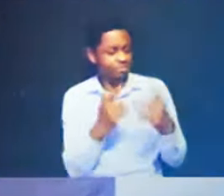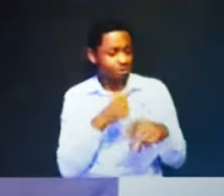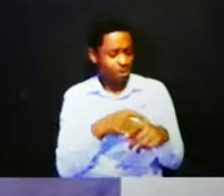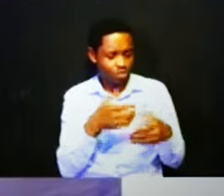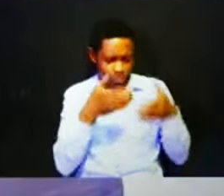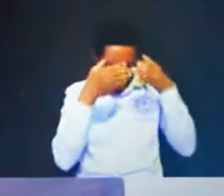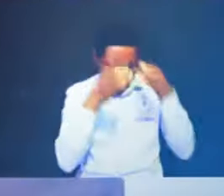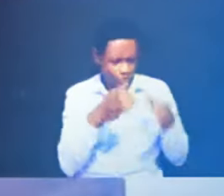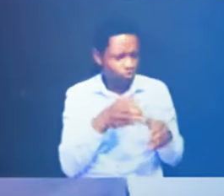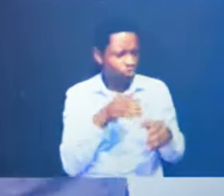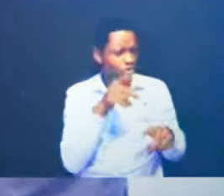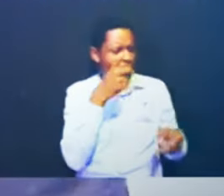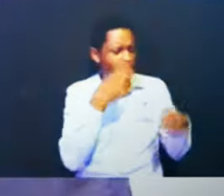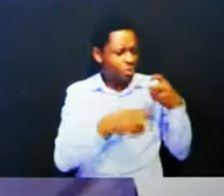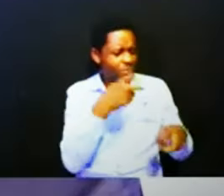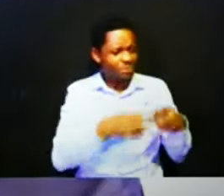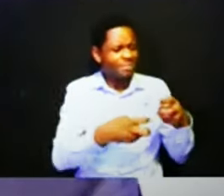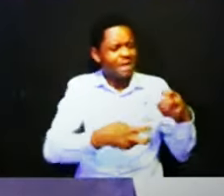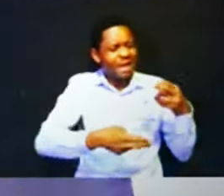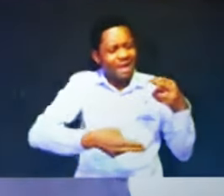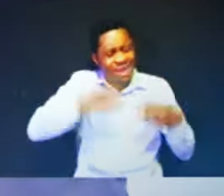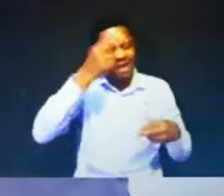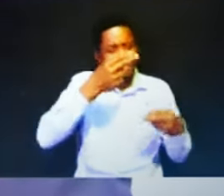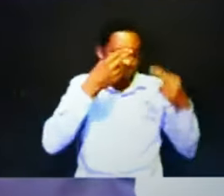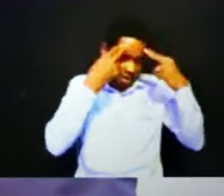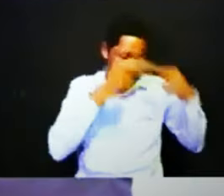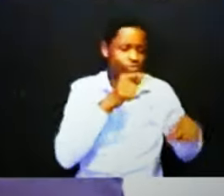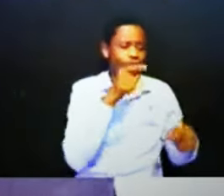you. See, one day,